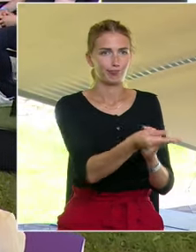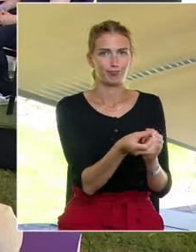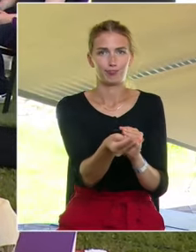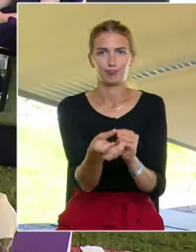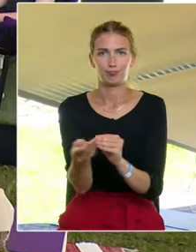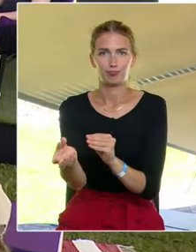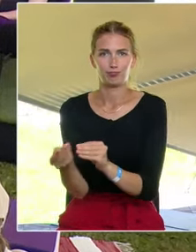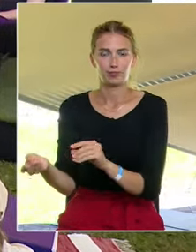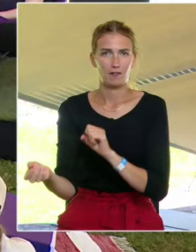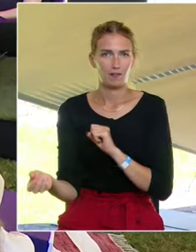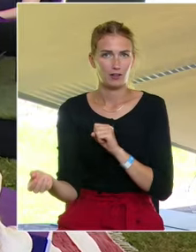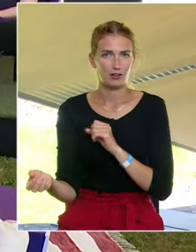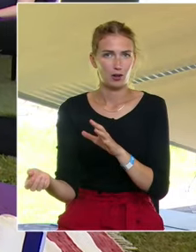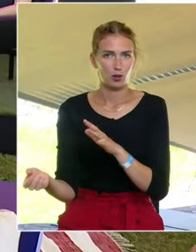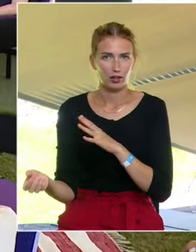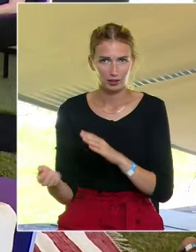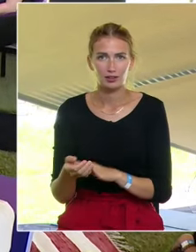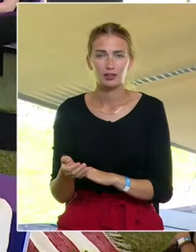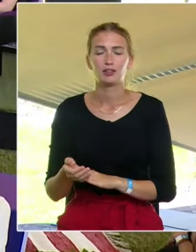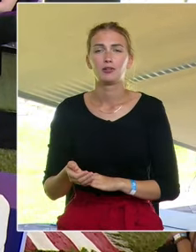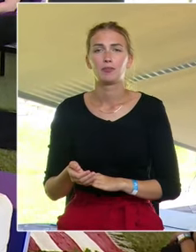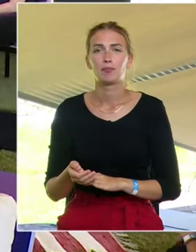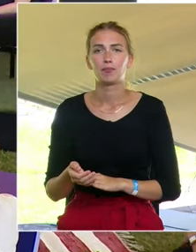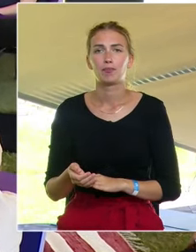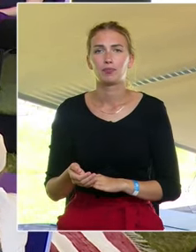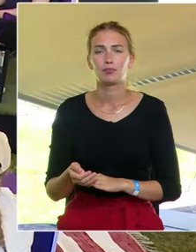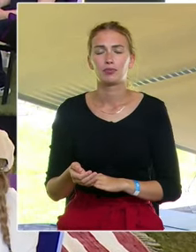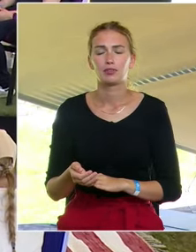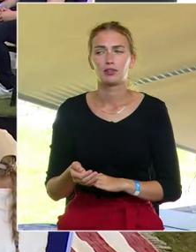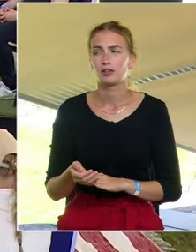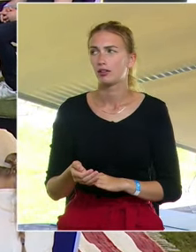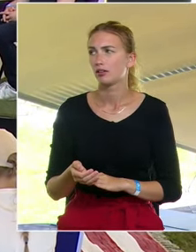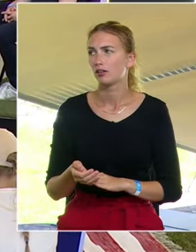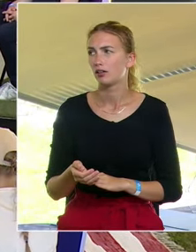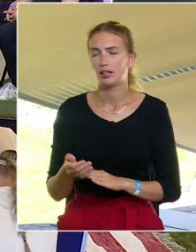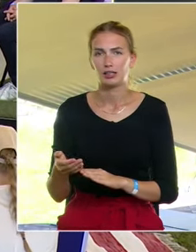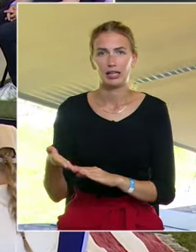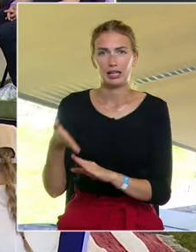stuff was never ever shown. None of the stuff was ever like produced.